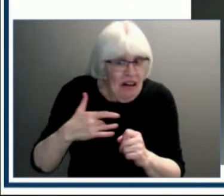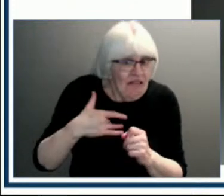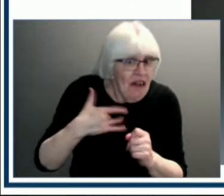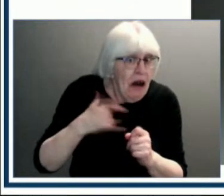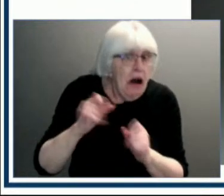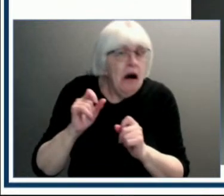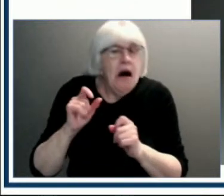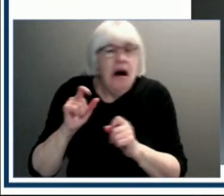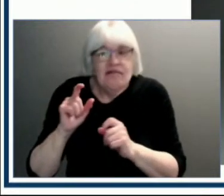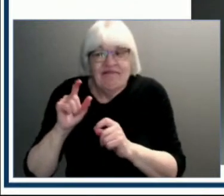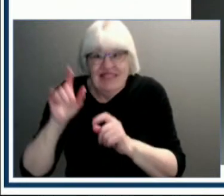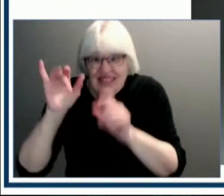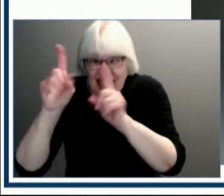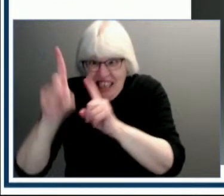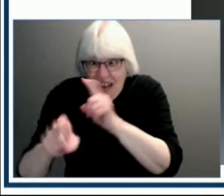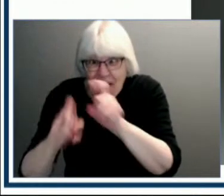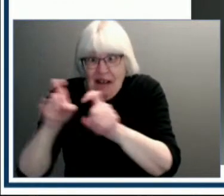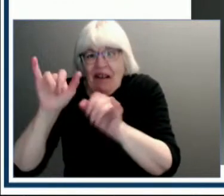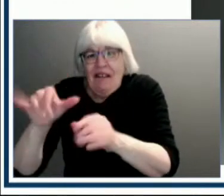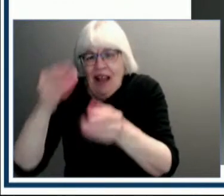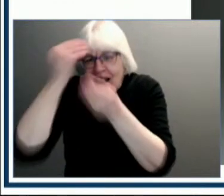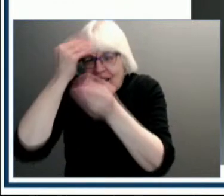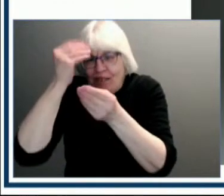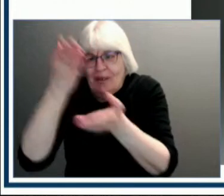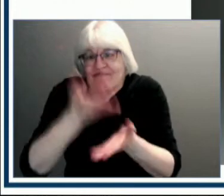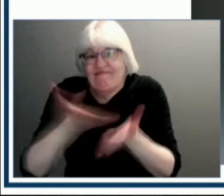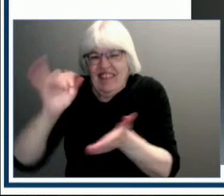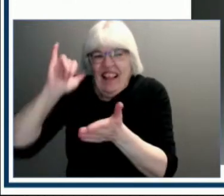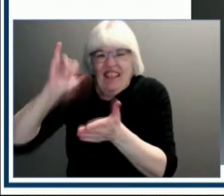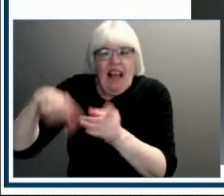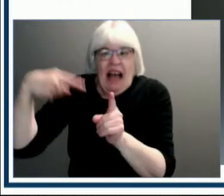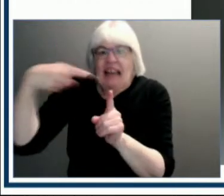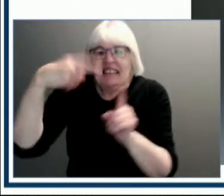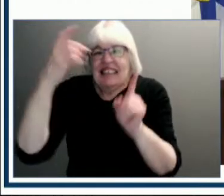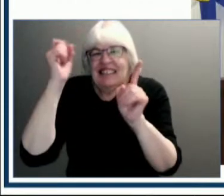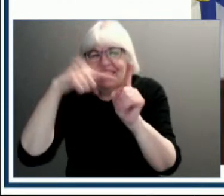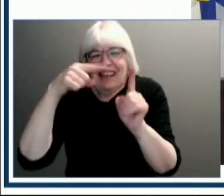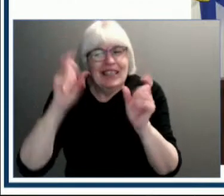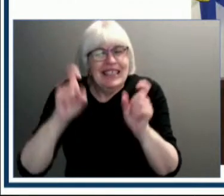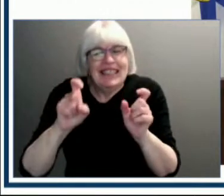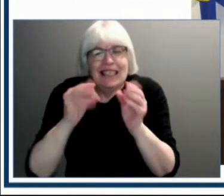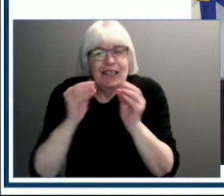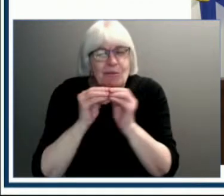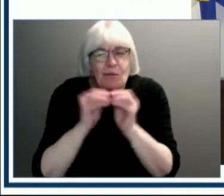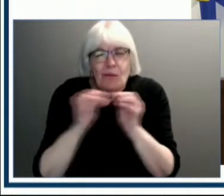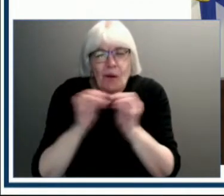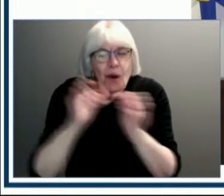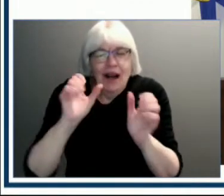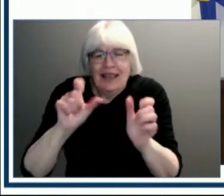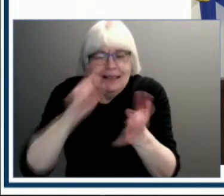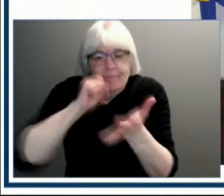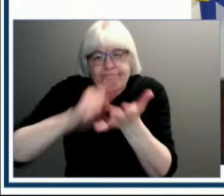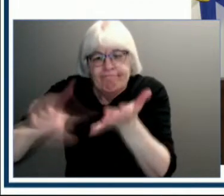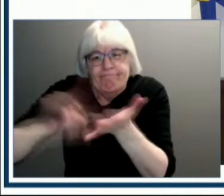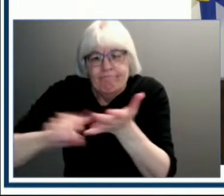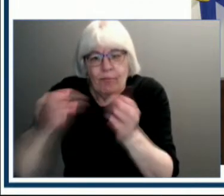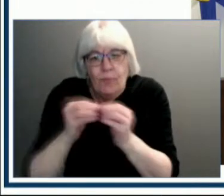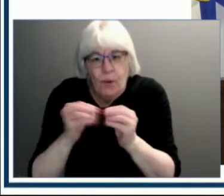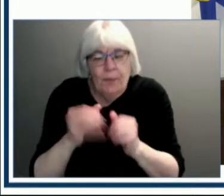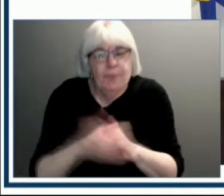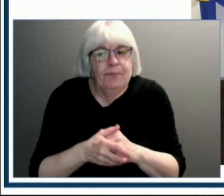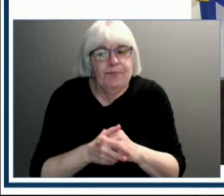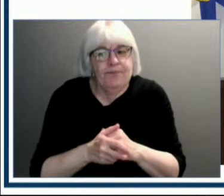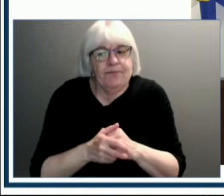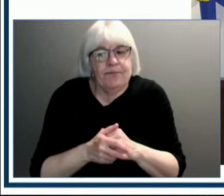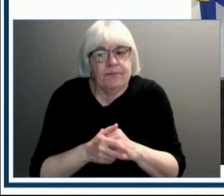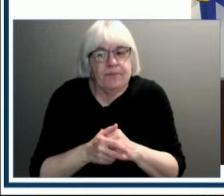as a surveillance tool. Next, we'll go to Alexa McLean from Global. Go ahead, Alexa. Thank you, Tina.